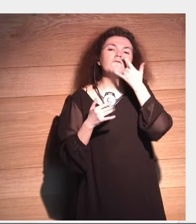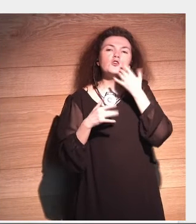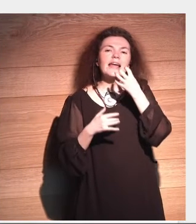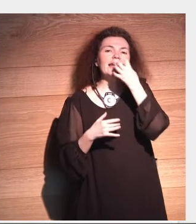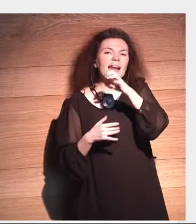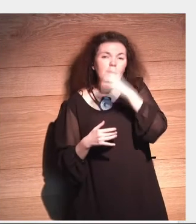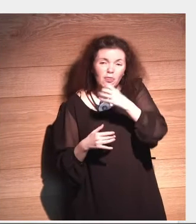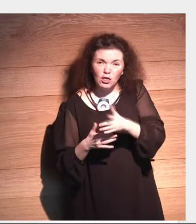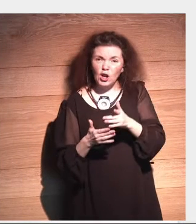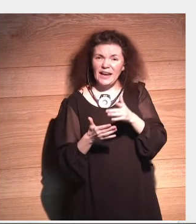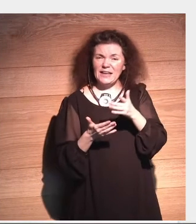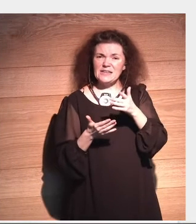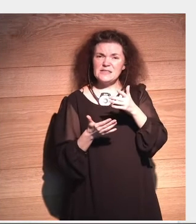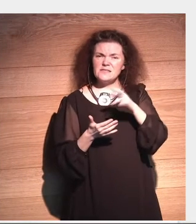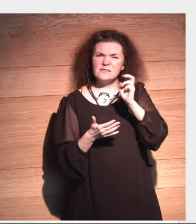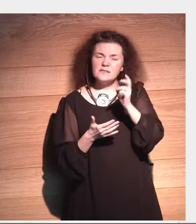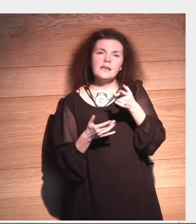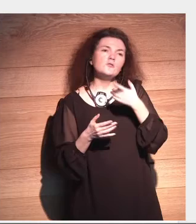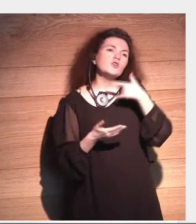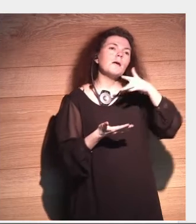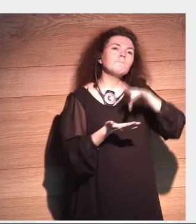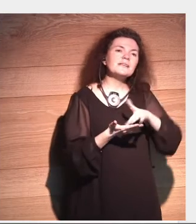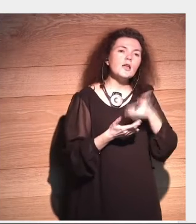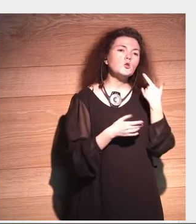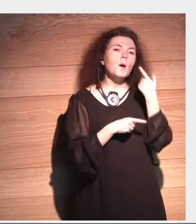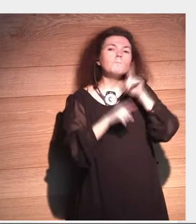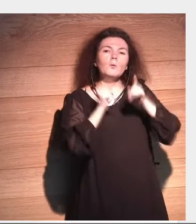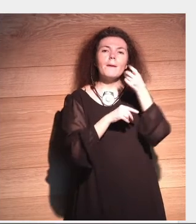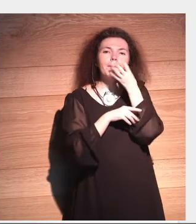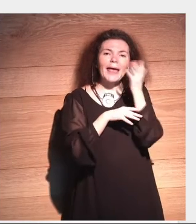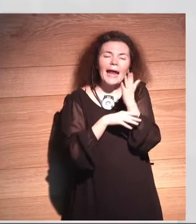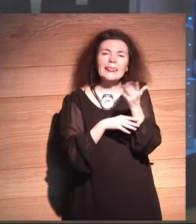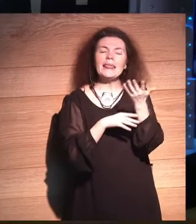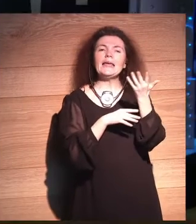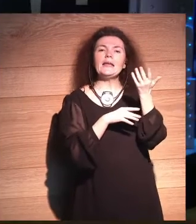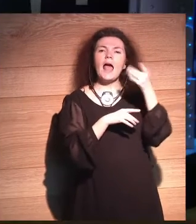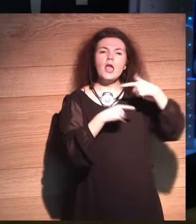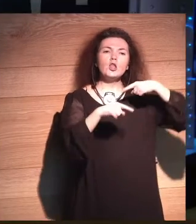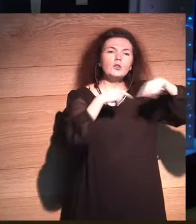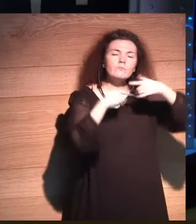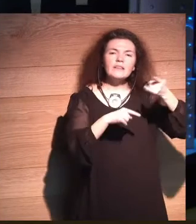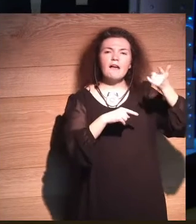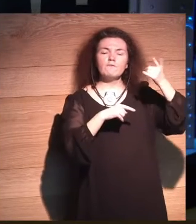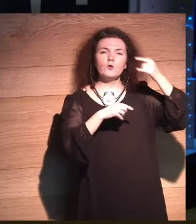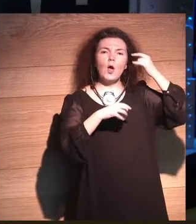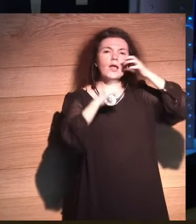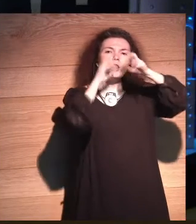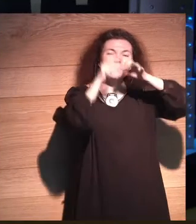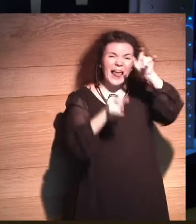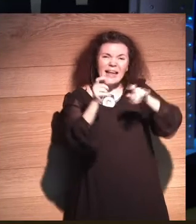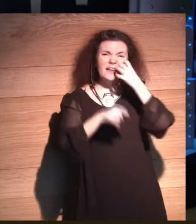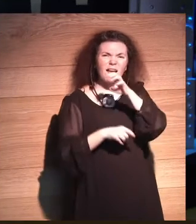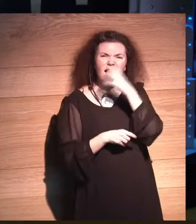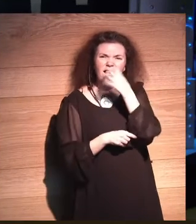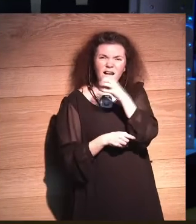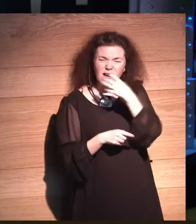backyard, there's pollution here, there's traffic there. People complain all the time. They just don't have a way